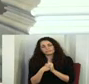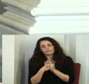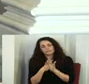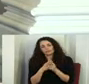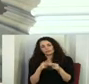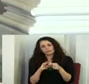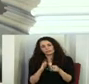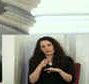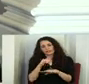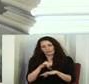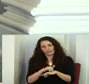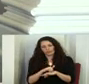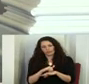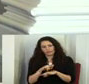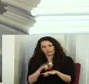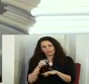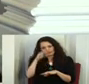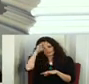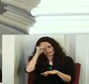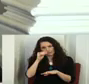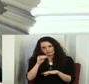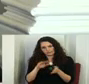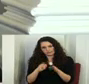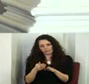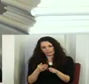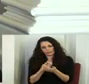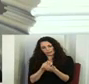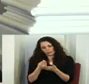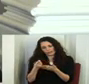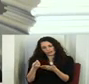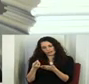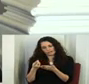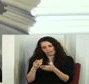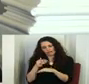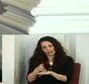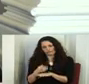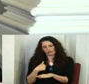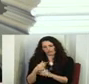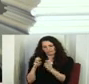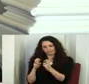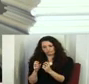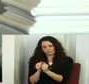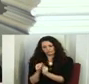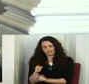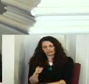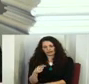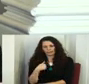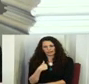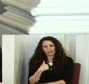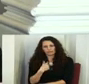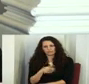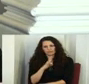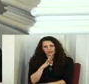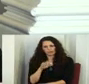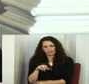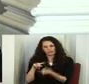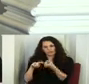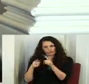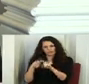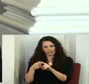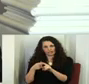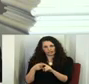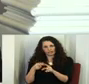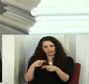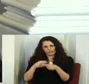Shortly after that time, that man died about a week after I spent time with him. And I was talking to a friend of mine by the name